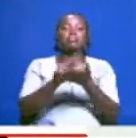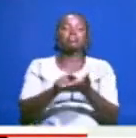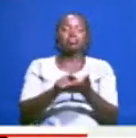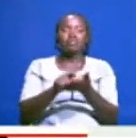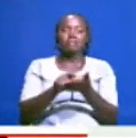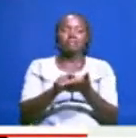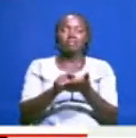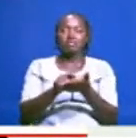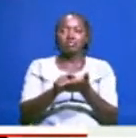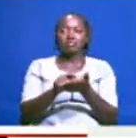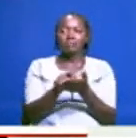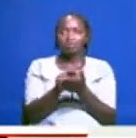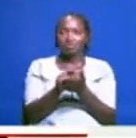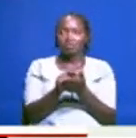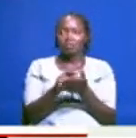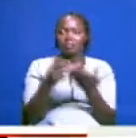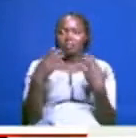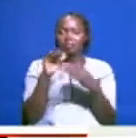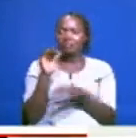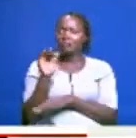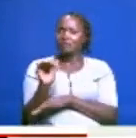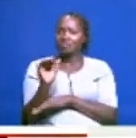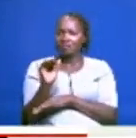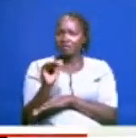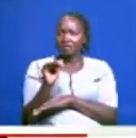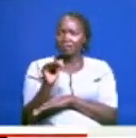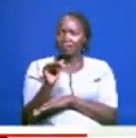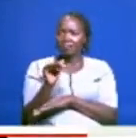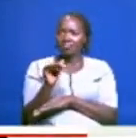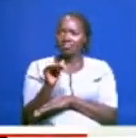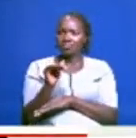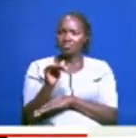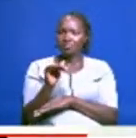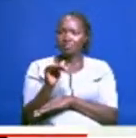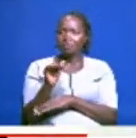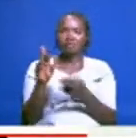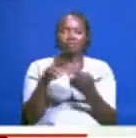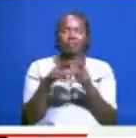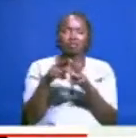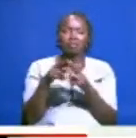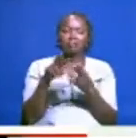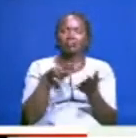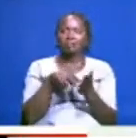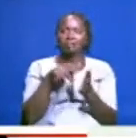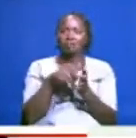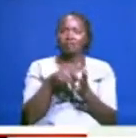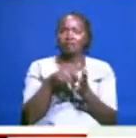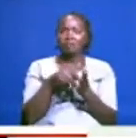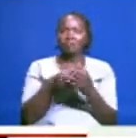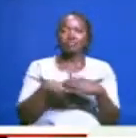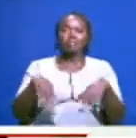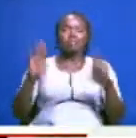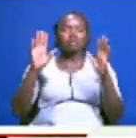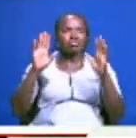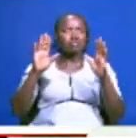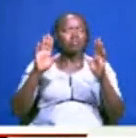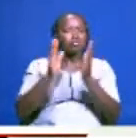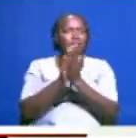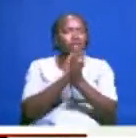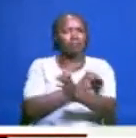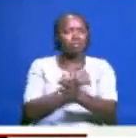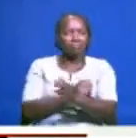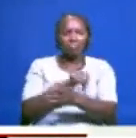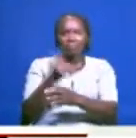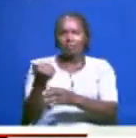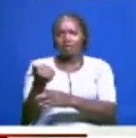But there are people who ask, does bilateral relations mean we surrender our sovereignty to another nation,